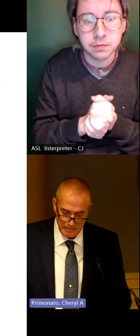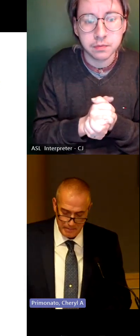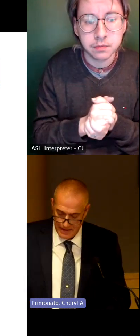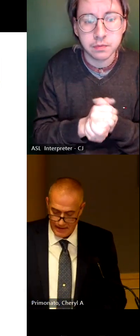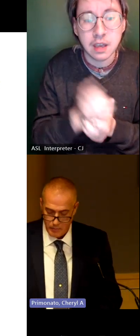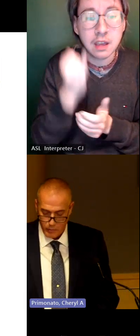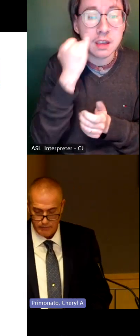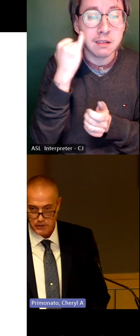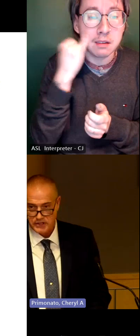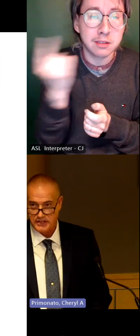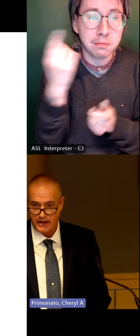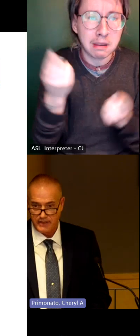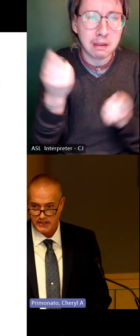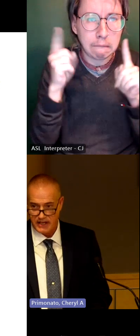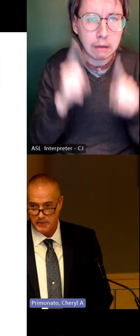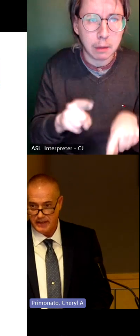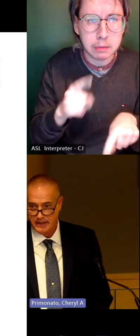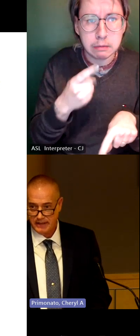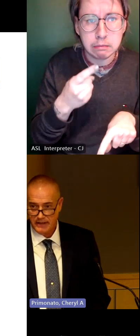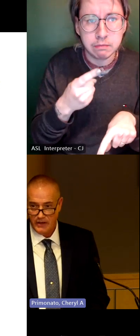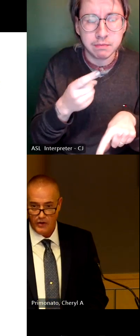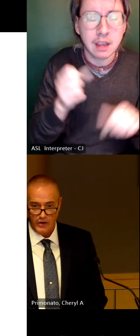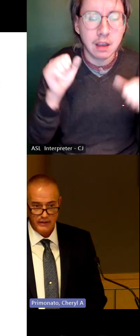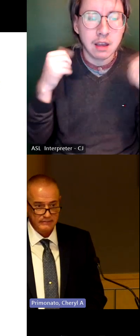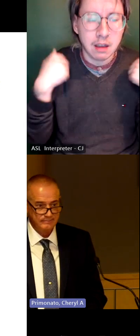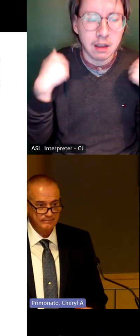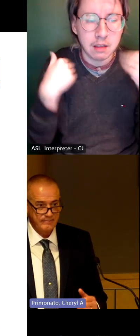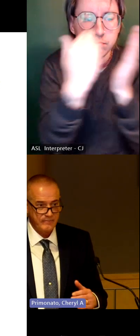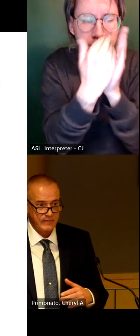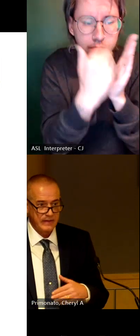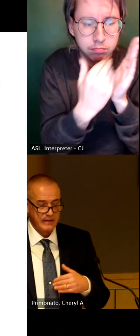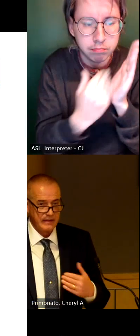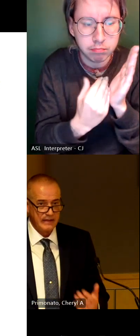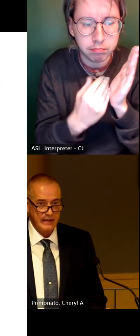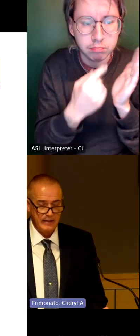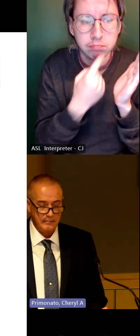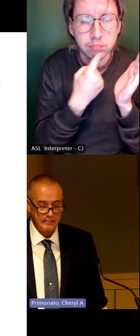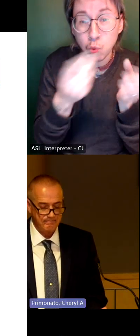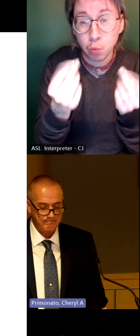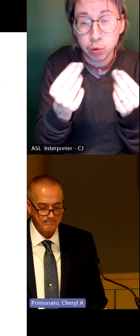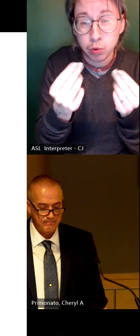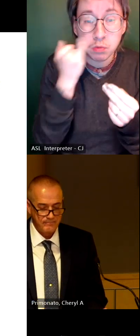do. One of which is a safety assessment on